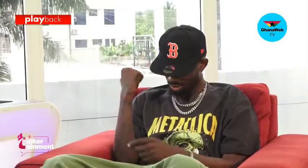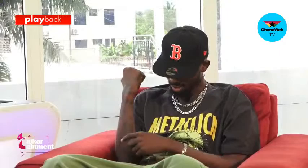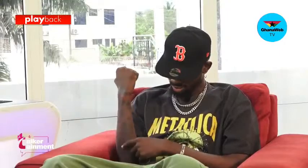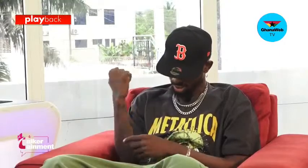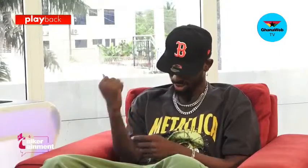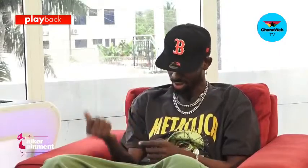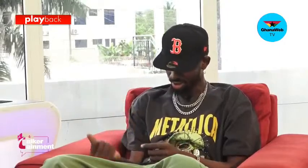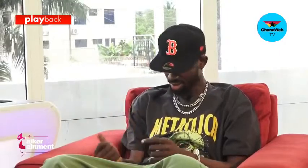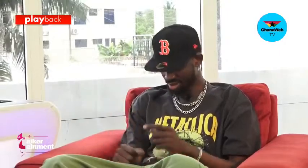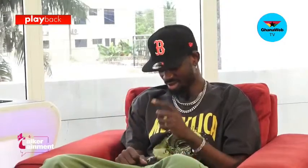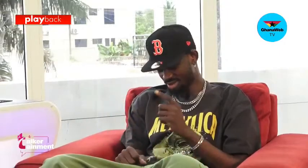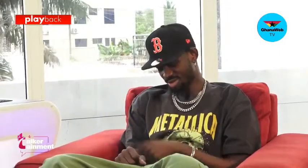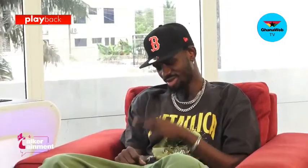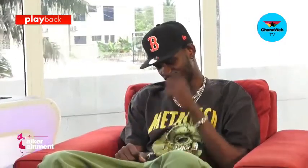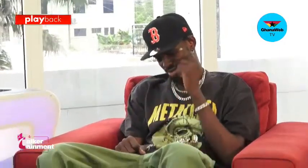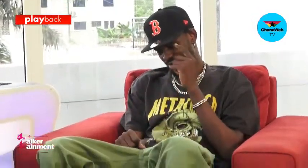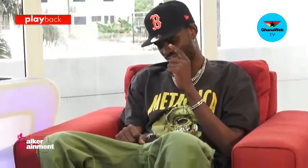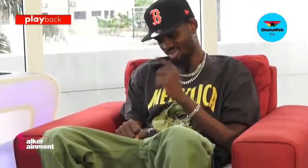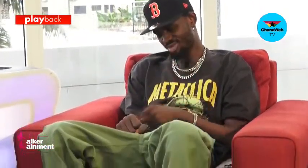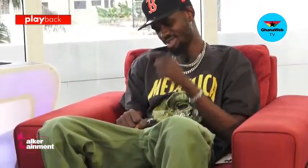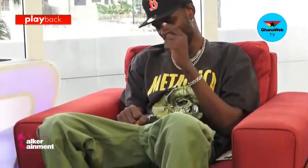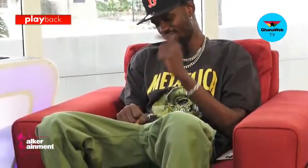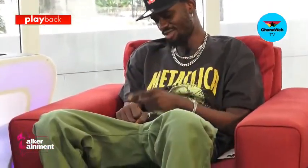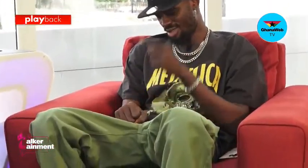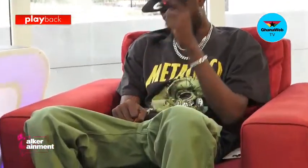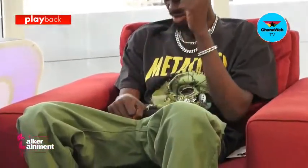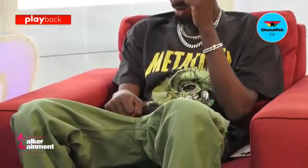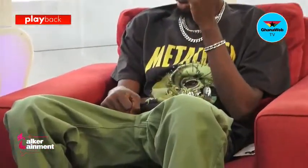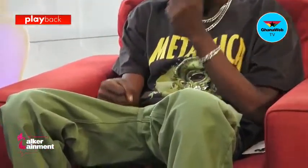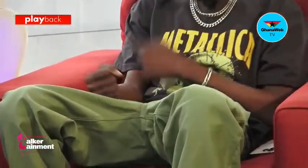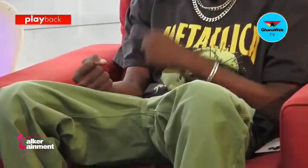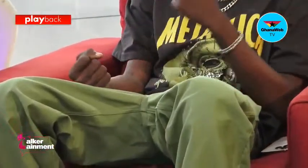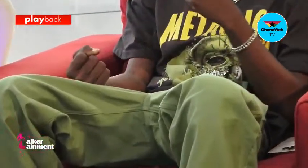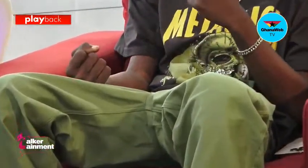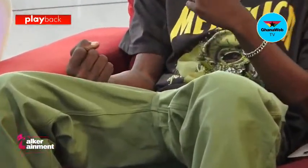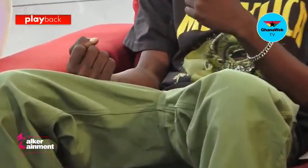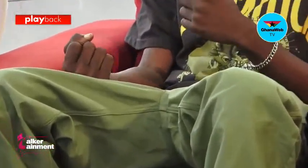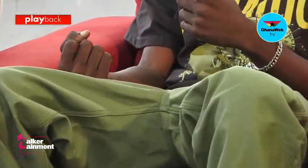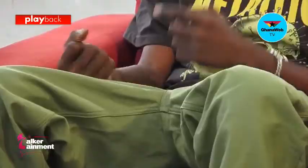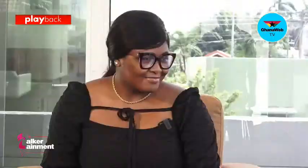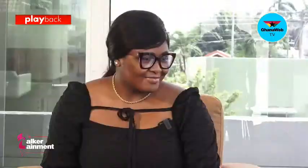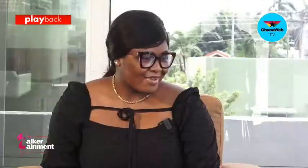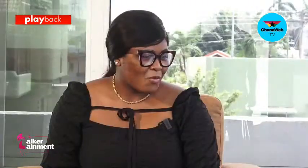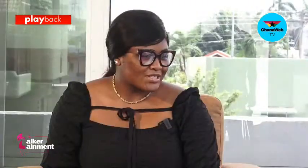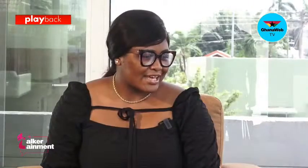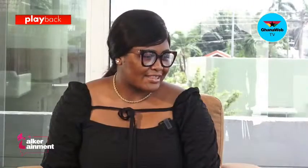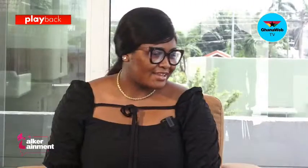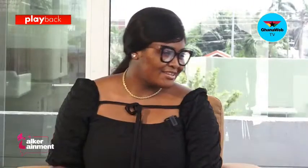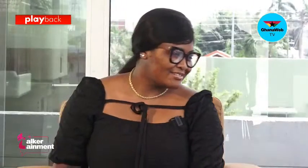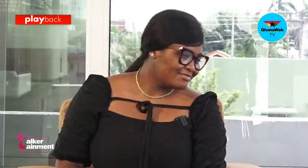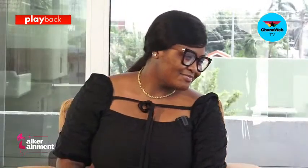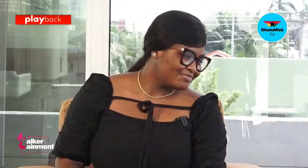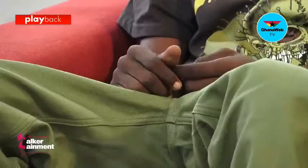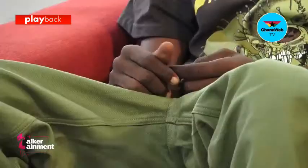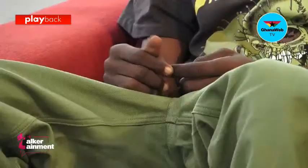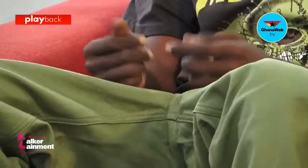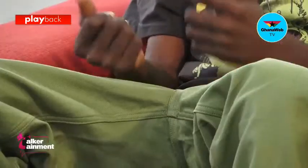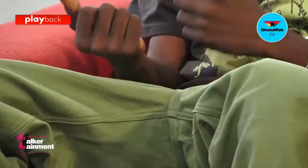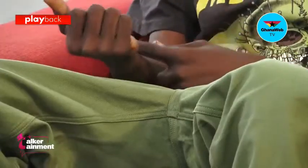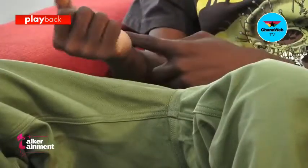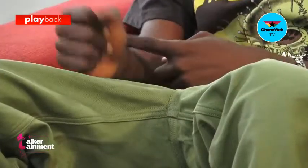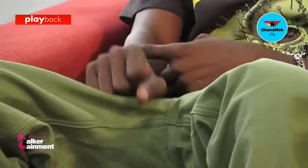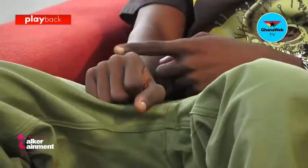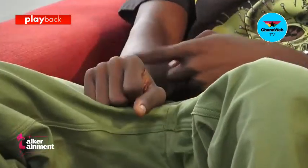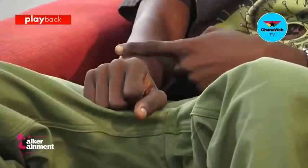I have 1, 2, 3, 4, 5 pieces. And what are they?